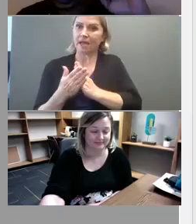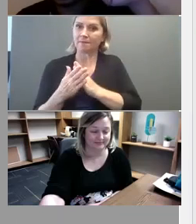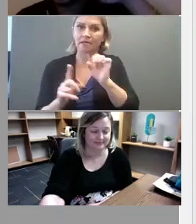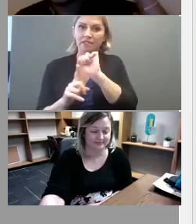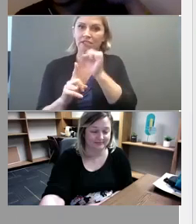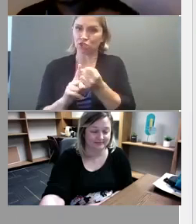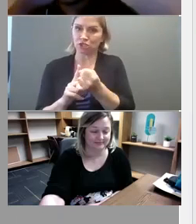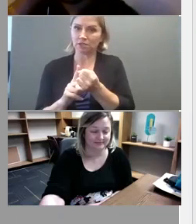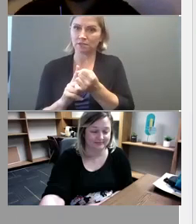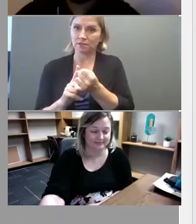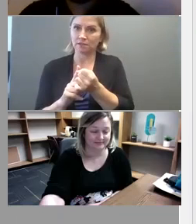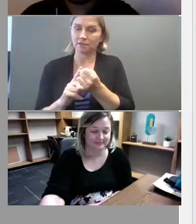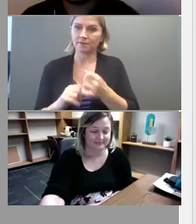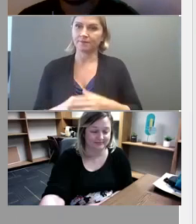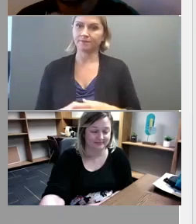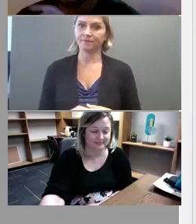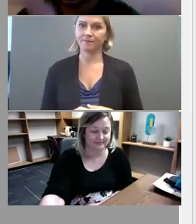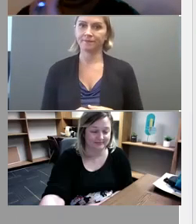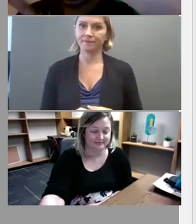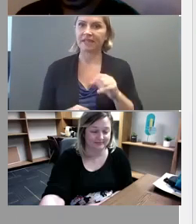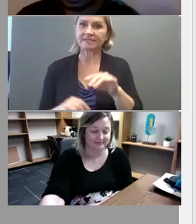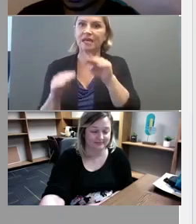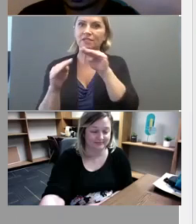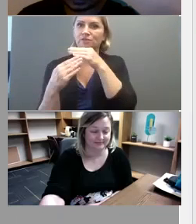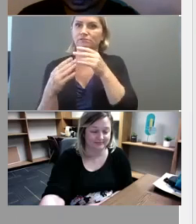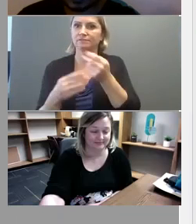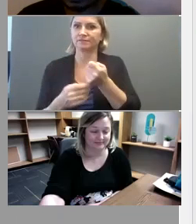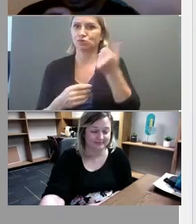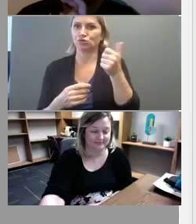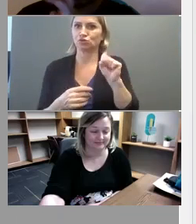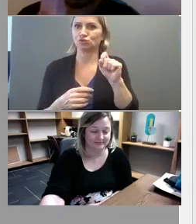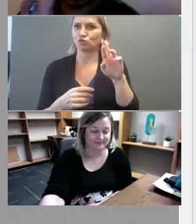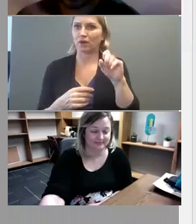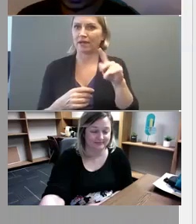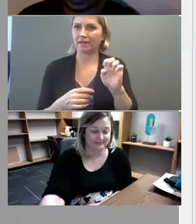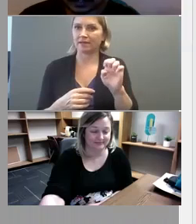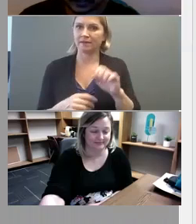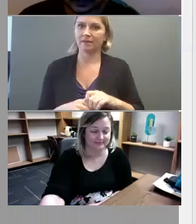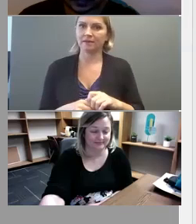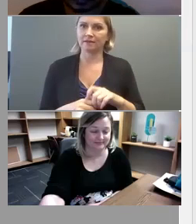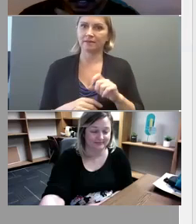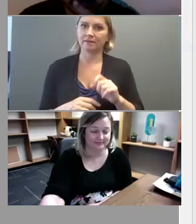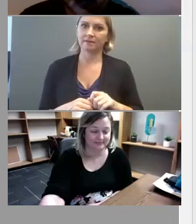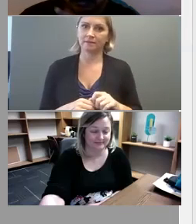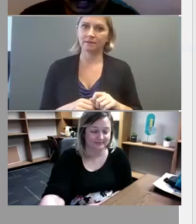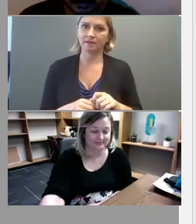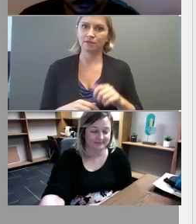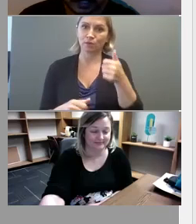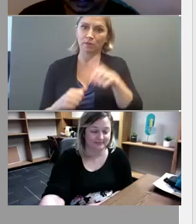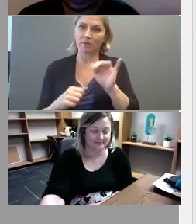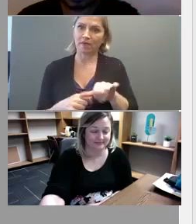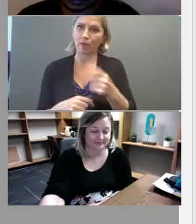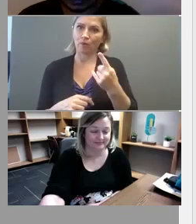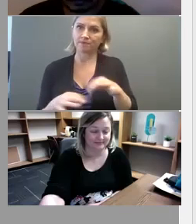be, this is not striking out, this is underlined, this is not something, do consider this one as well, this is a